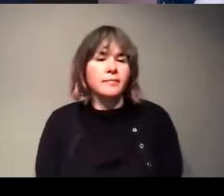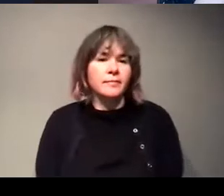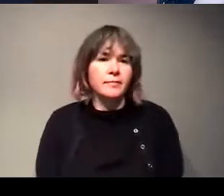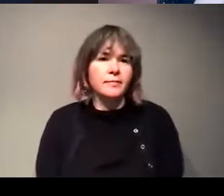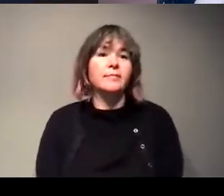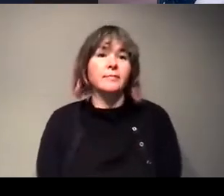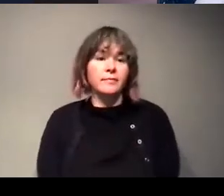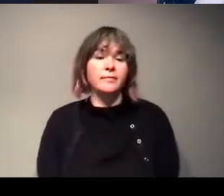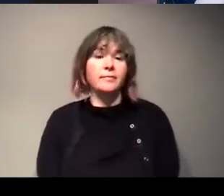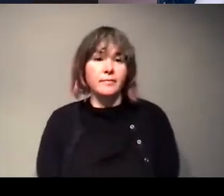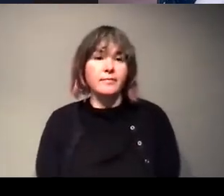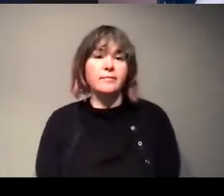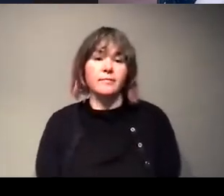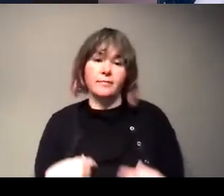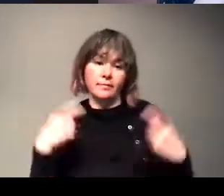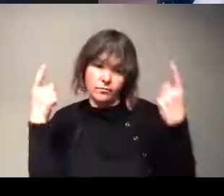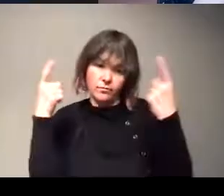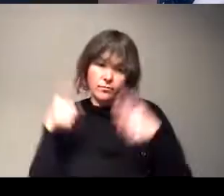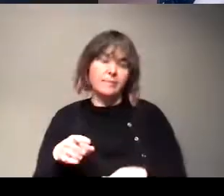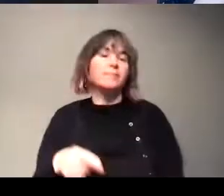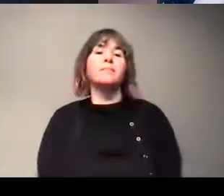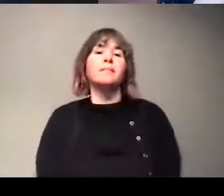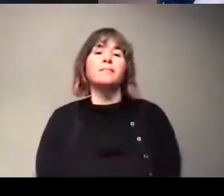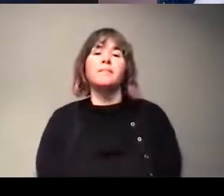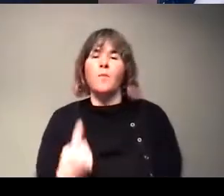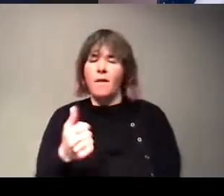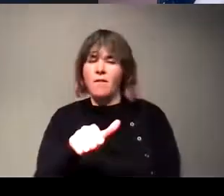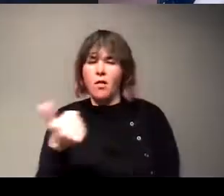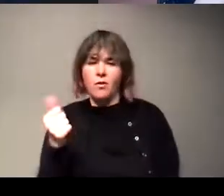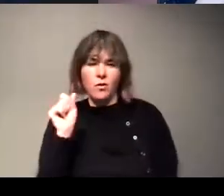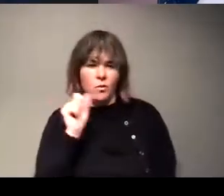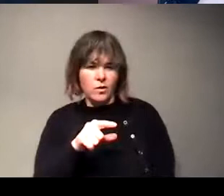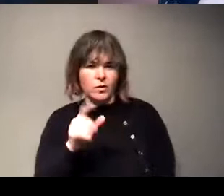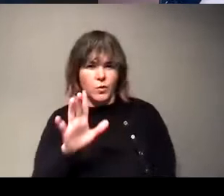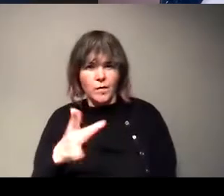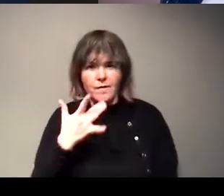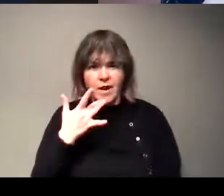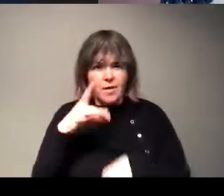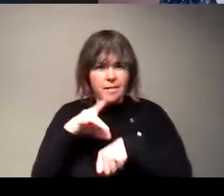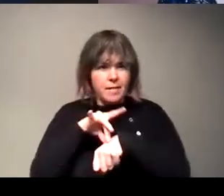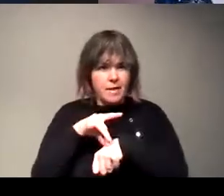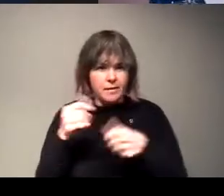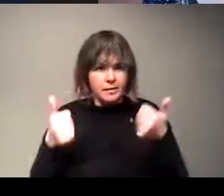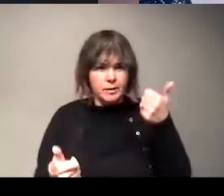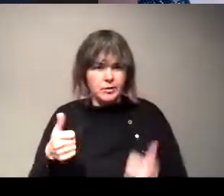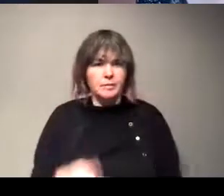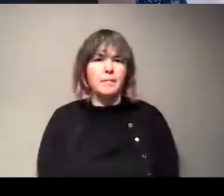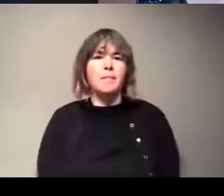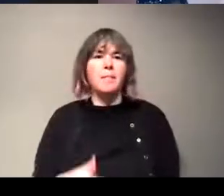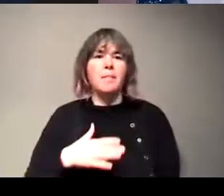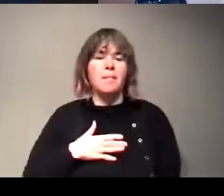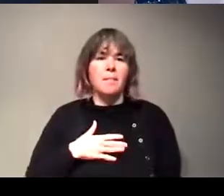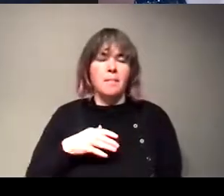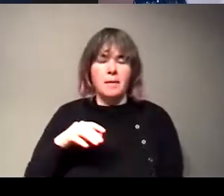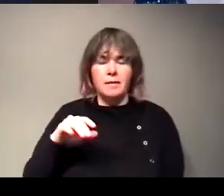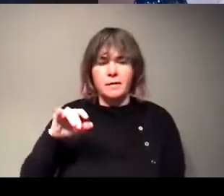Yeah, I could agree with that. And that was actually one of the other questions, was what is your favorite planet? And mine is a cheat,